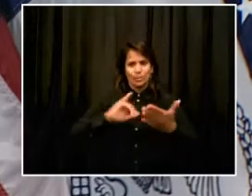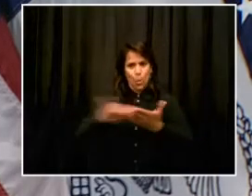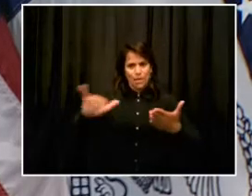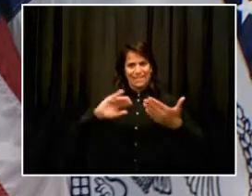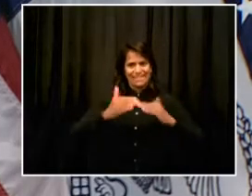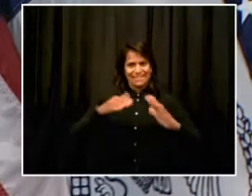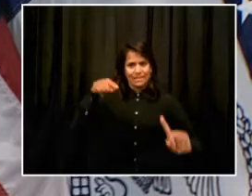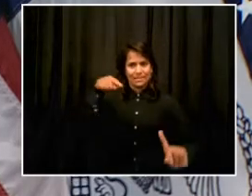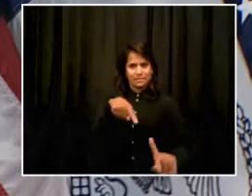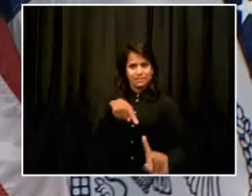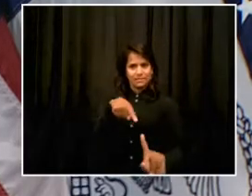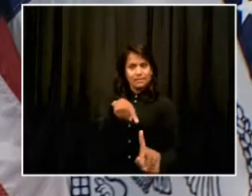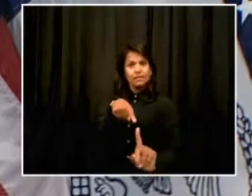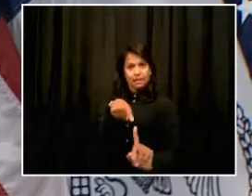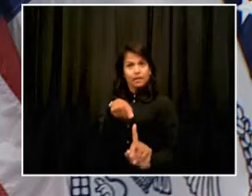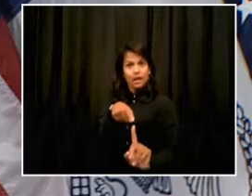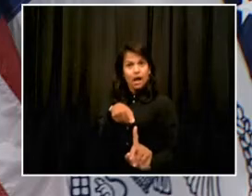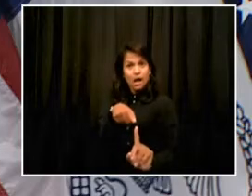And